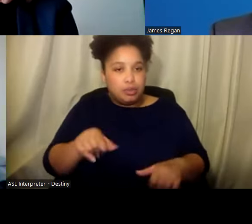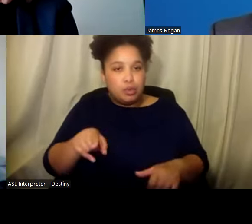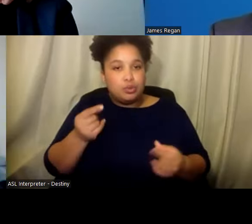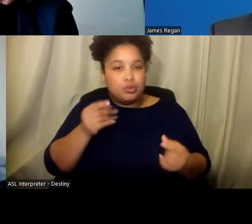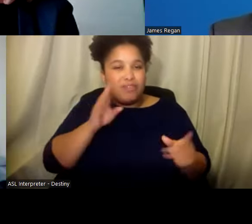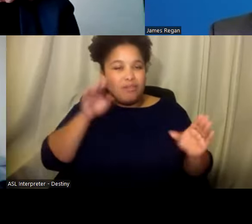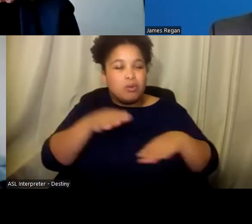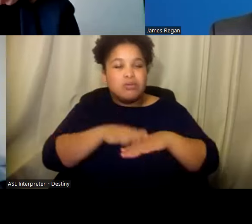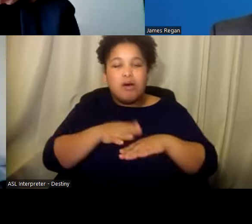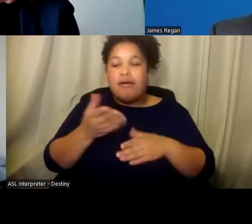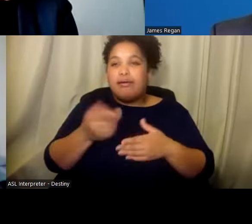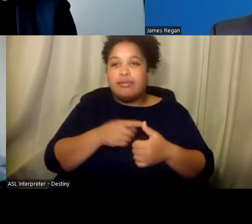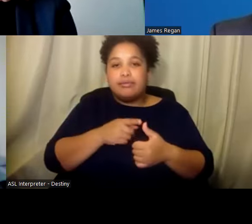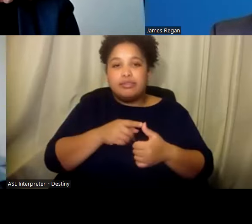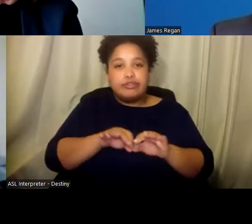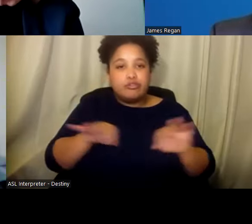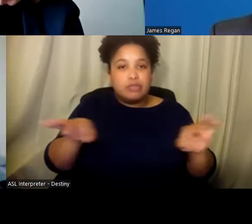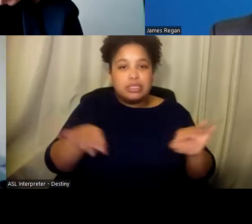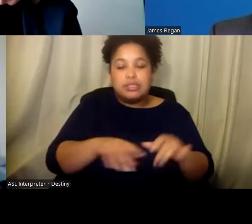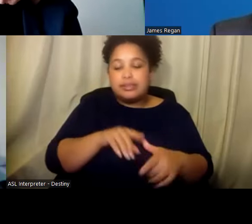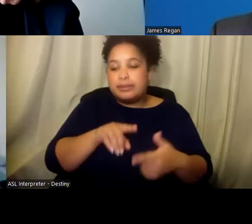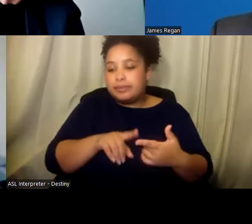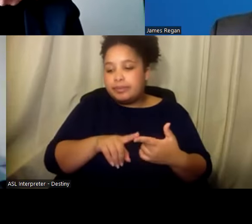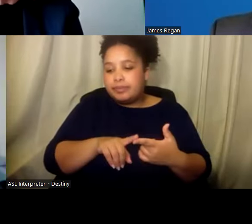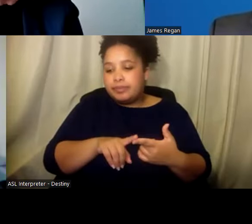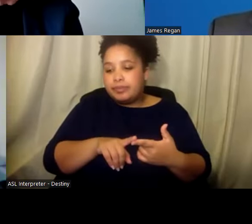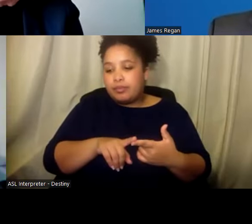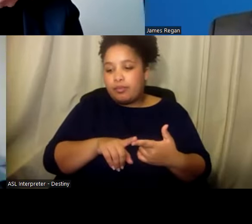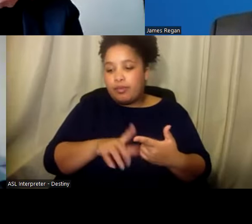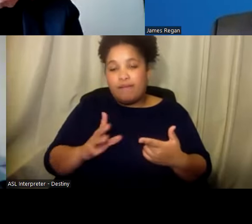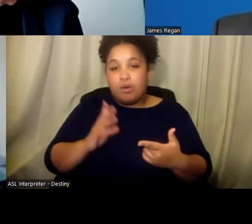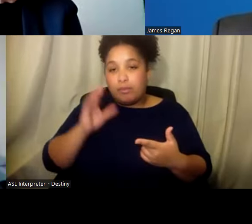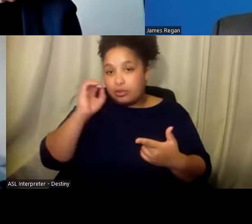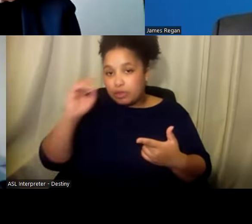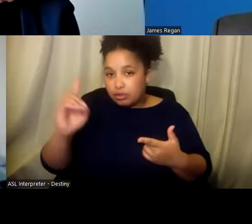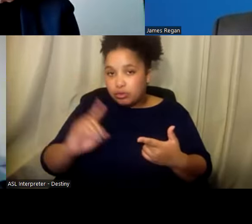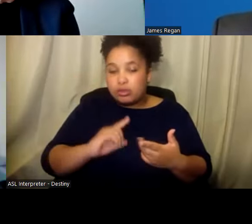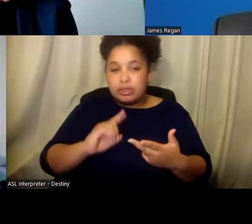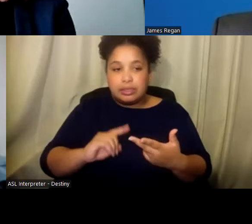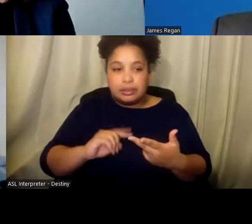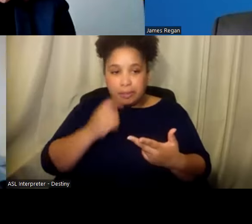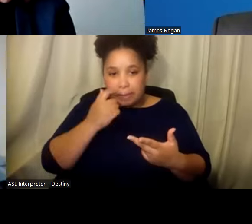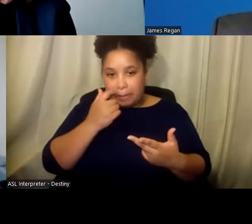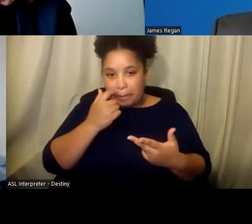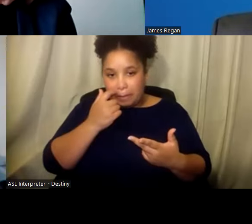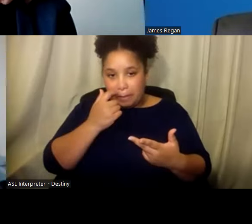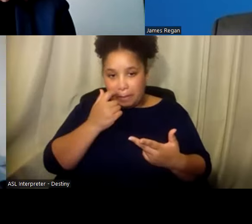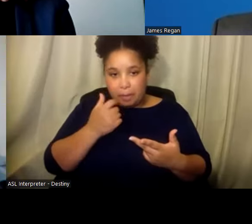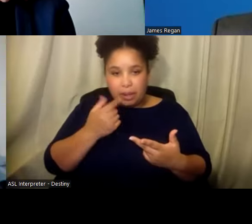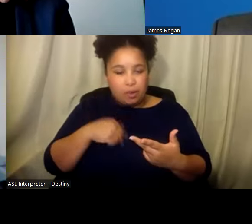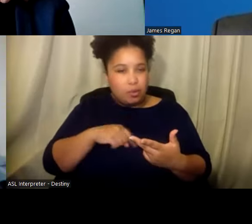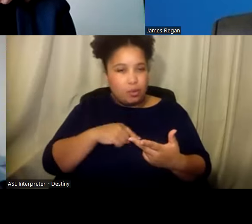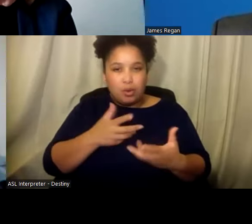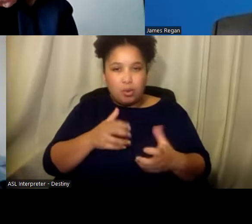a lot on degrees and kind of formal education. And I think we don't want to lose